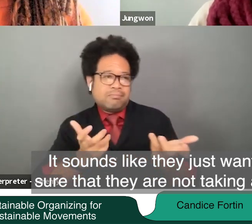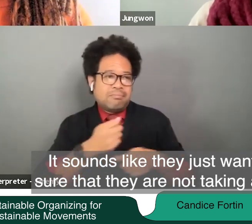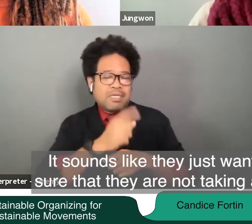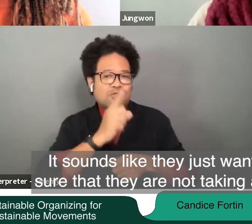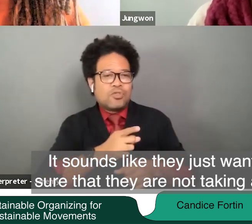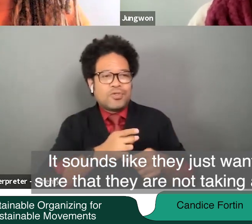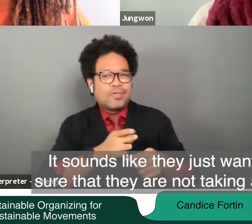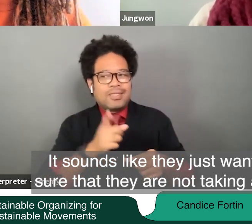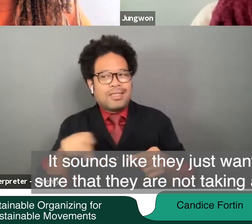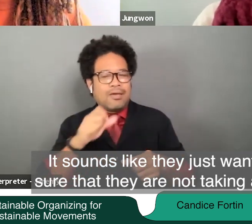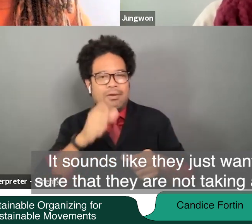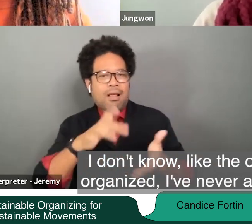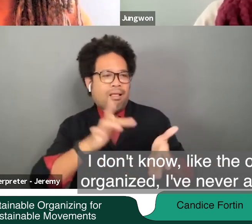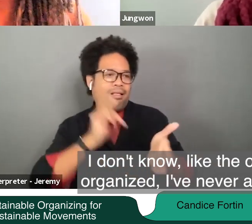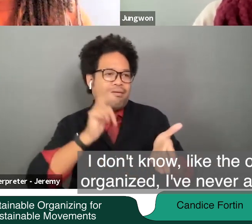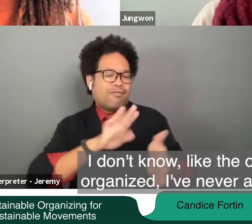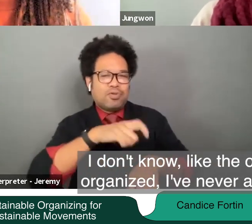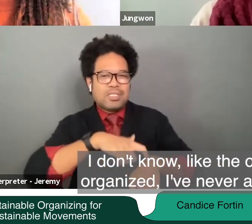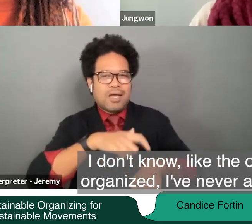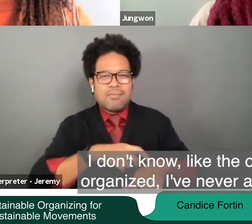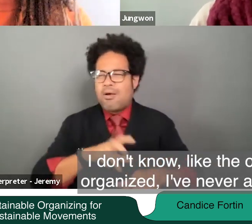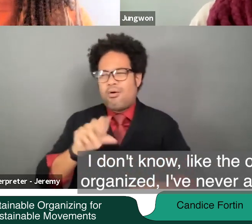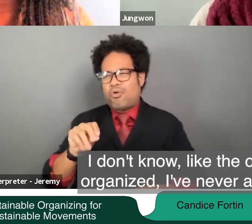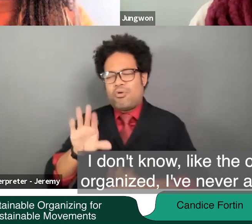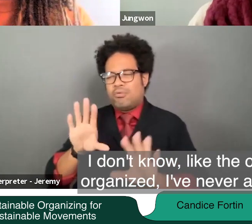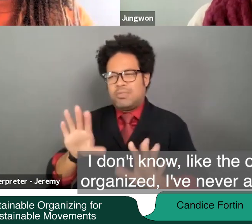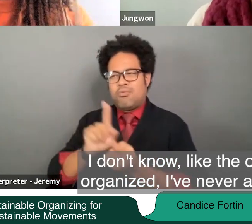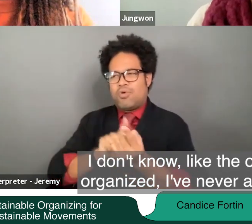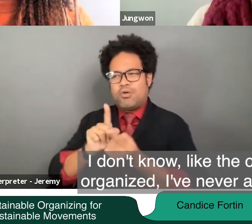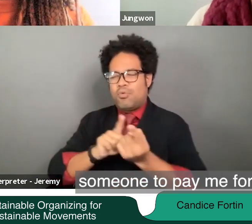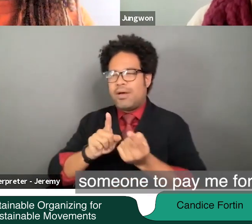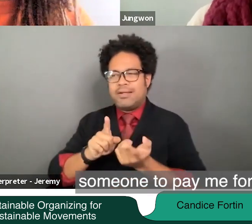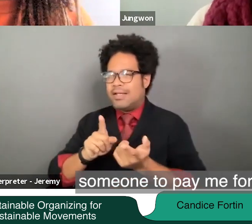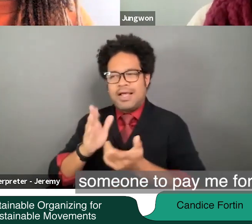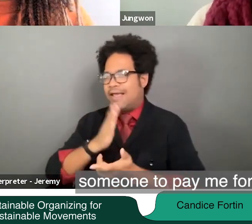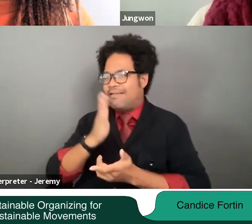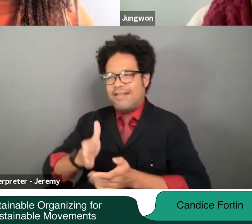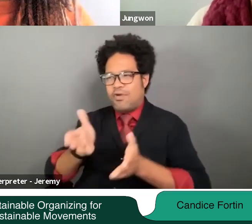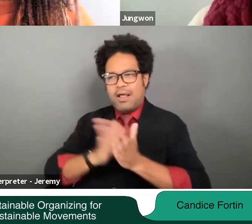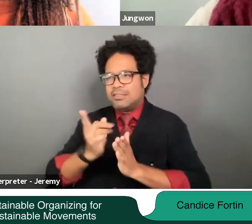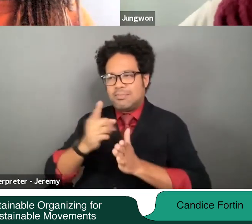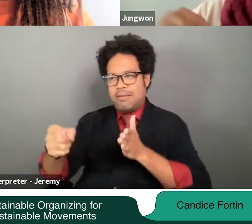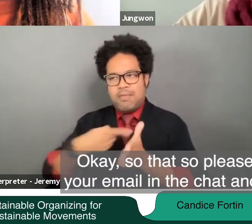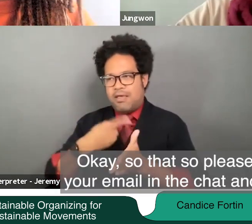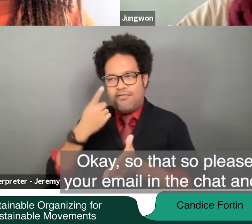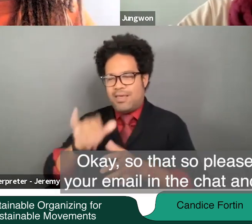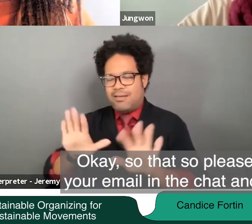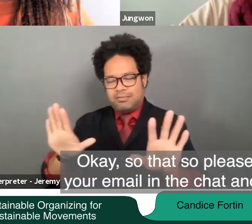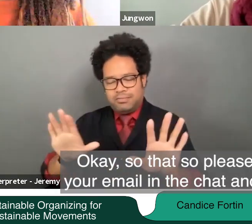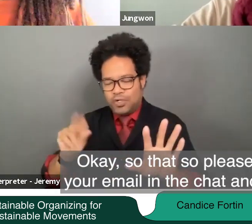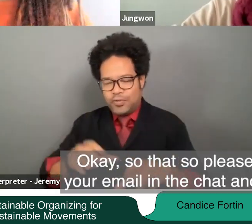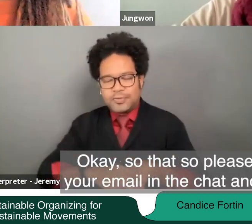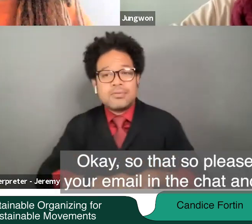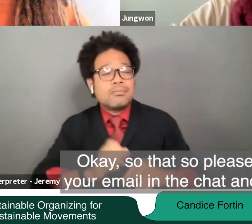that they are not taking advantage. Oh, no. Like one-on-ones I organize, I've never asked someone to pay me for that. No. Okay,